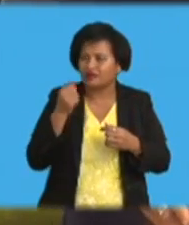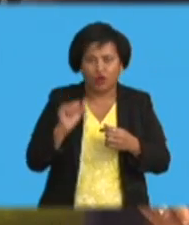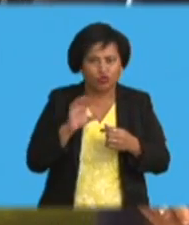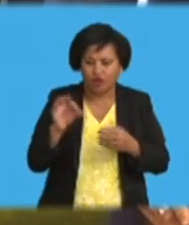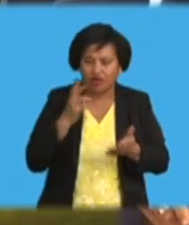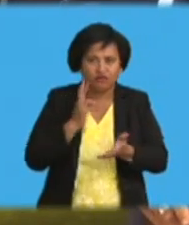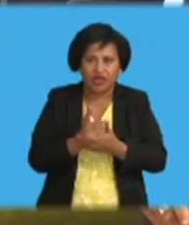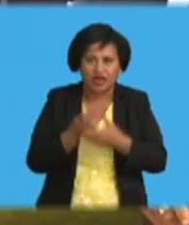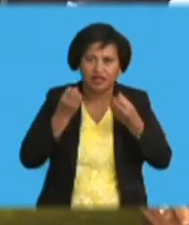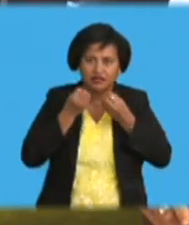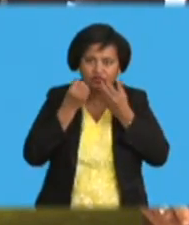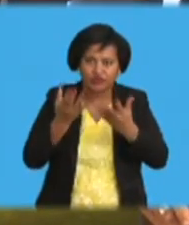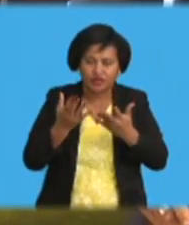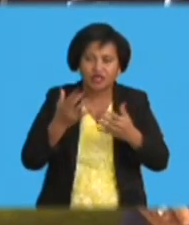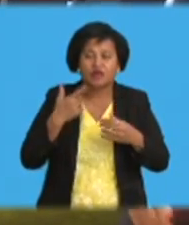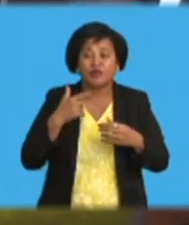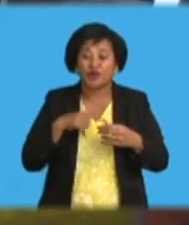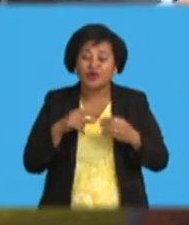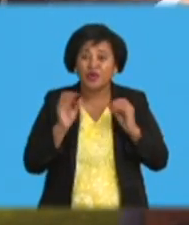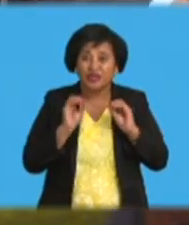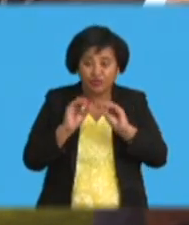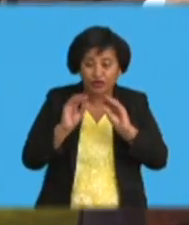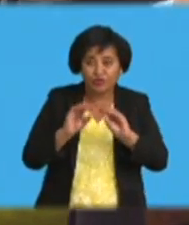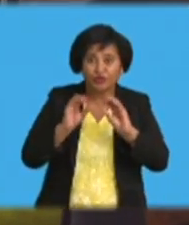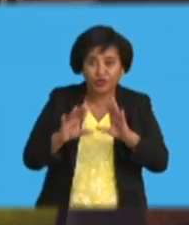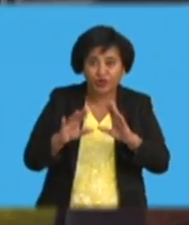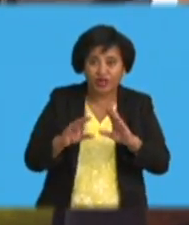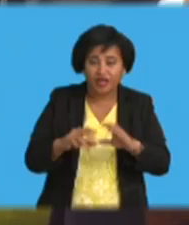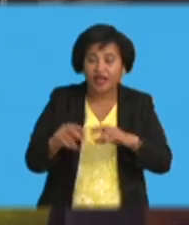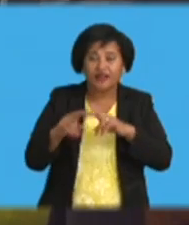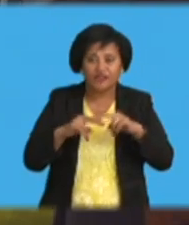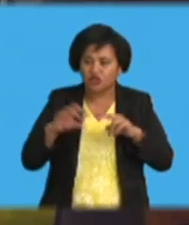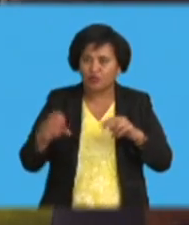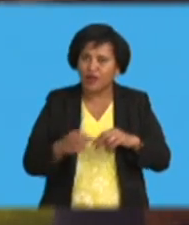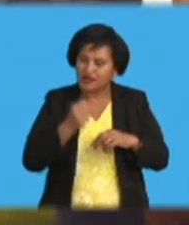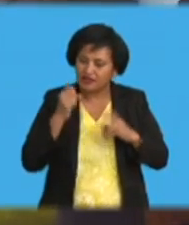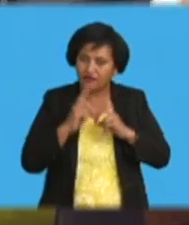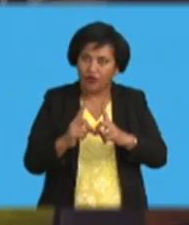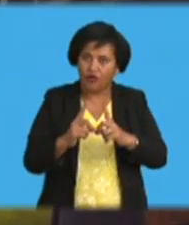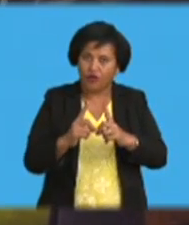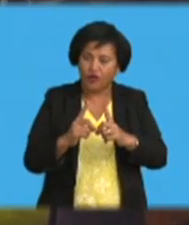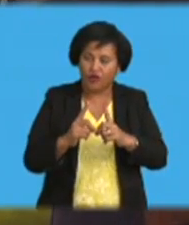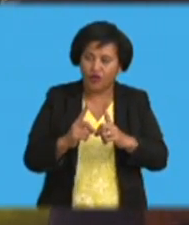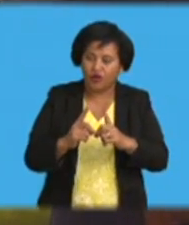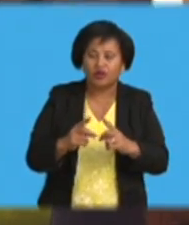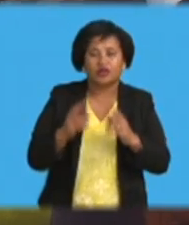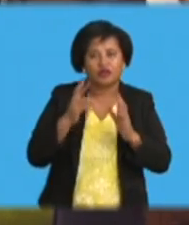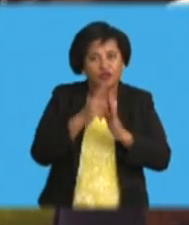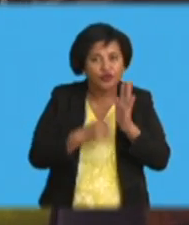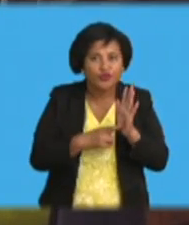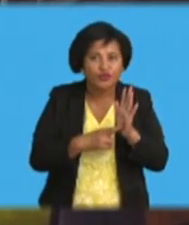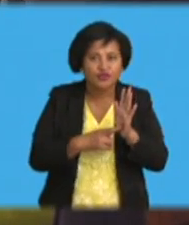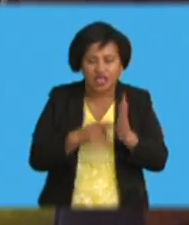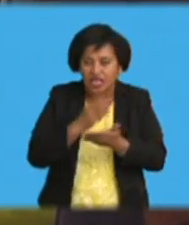Fiji. To even contribute to these forums, Fijians must follow the forum's set of restrictive rules, share the forum's opinions, and push